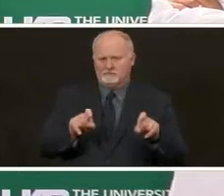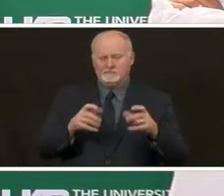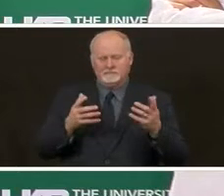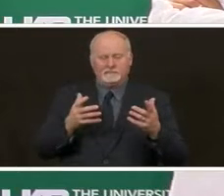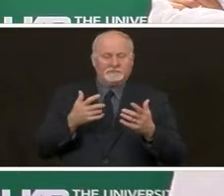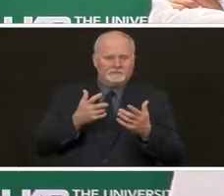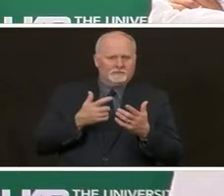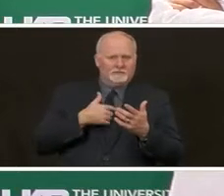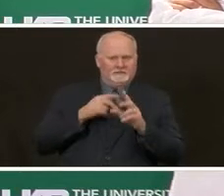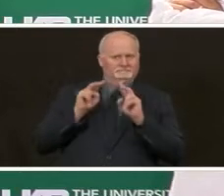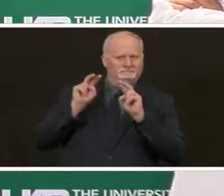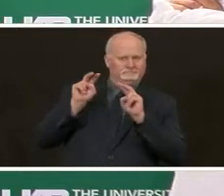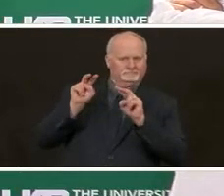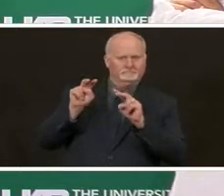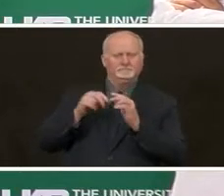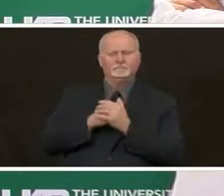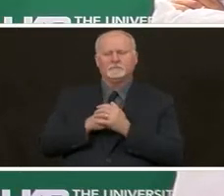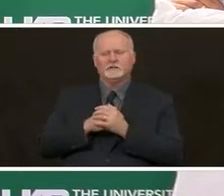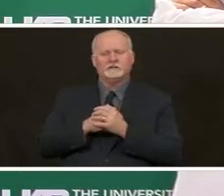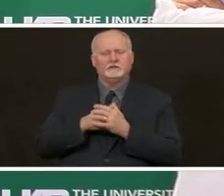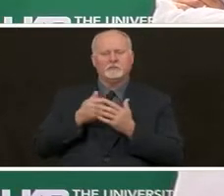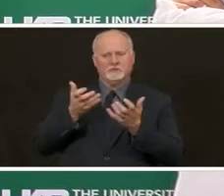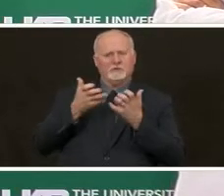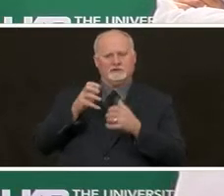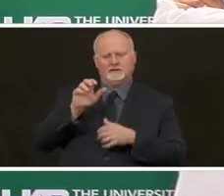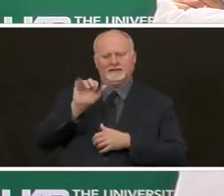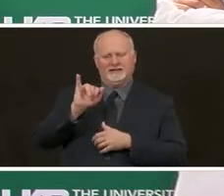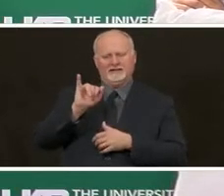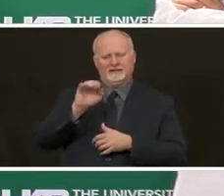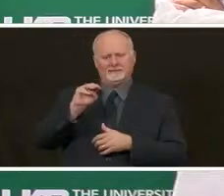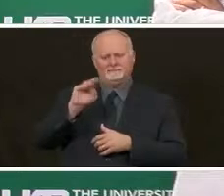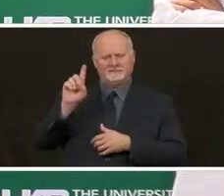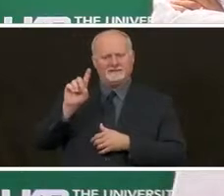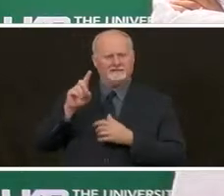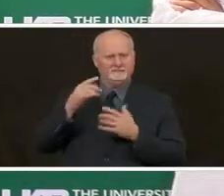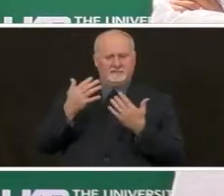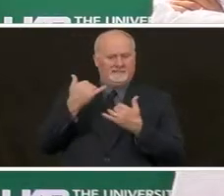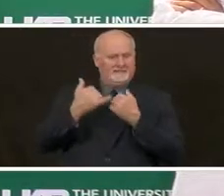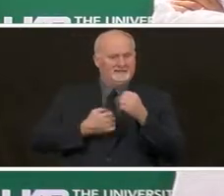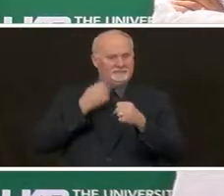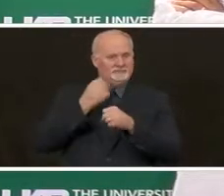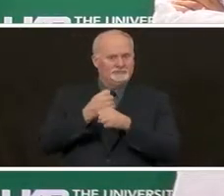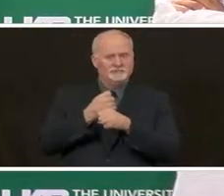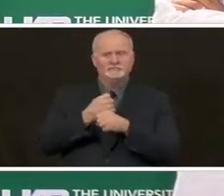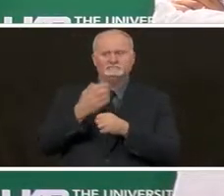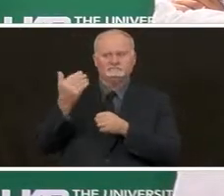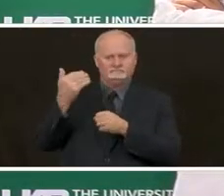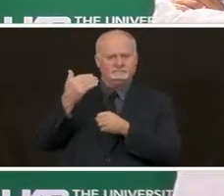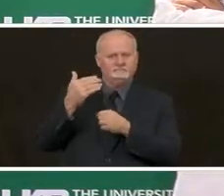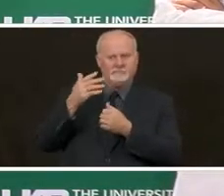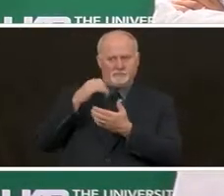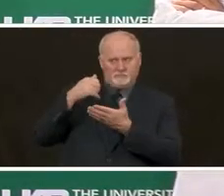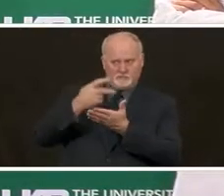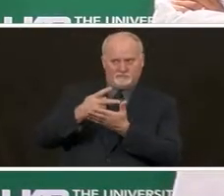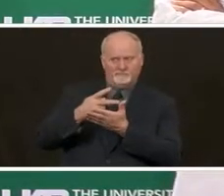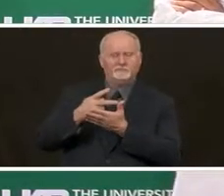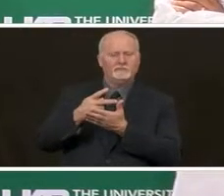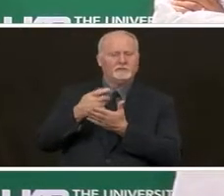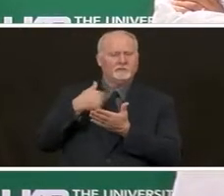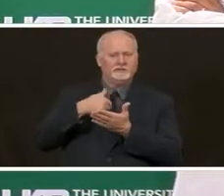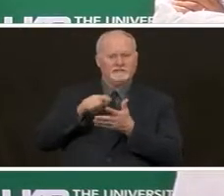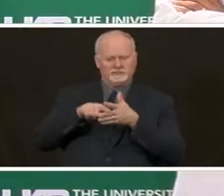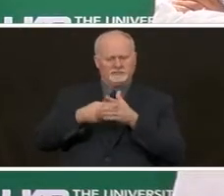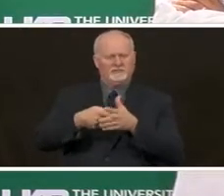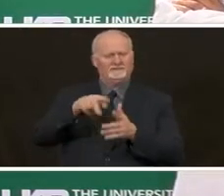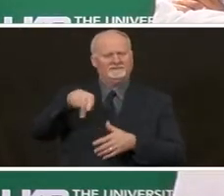are able to get an investigator-initiated IND at some point this year, and we are very hopeful that we would be able to implement